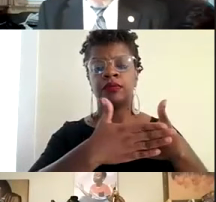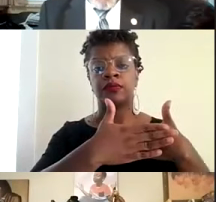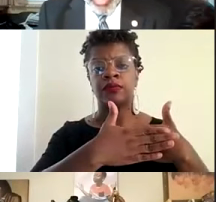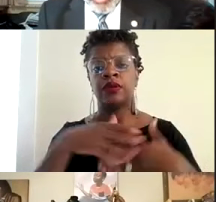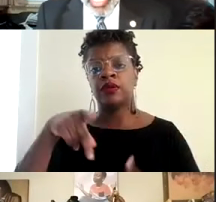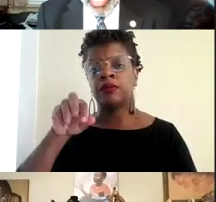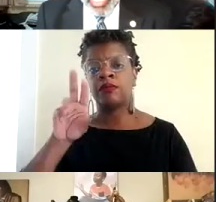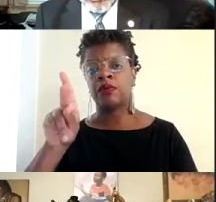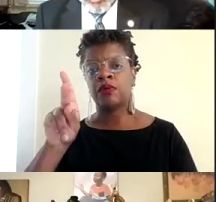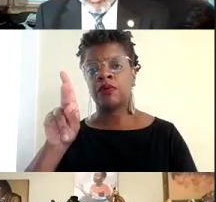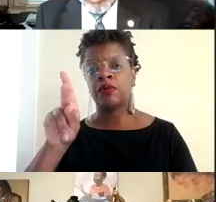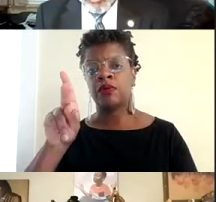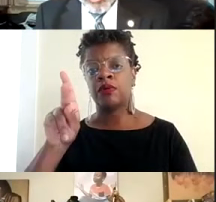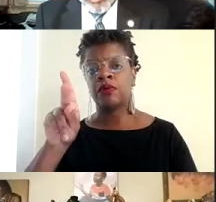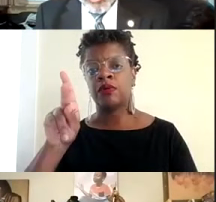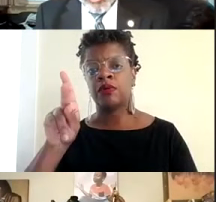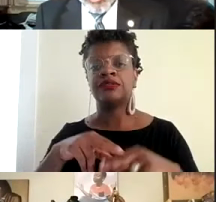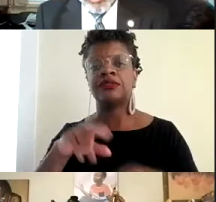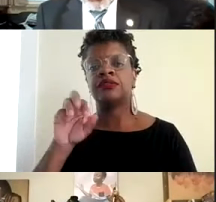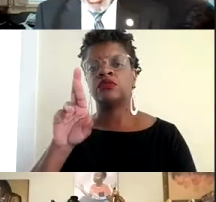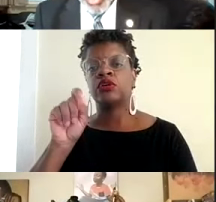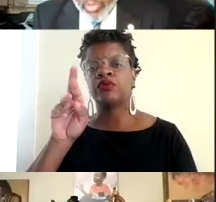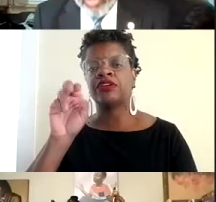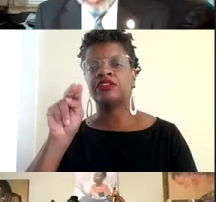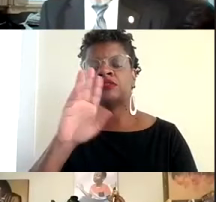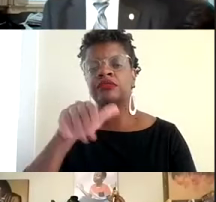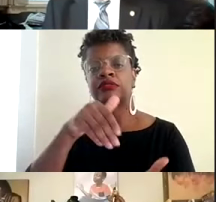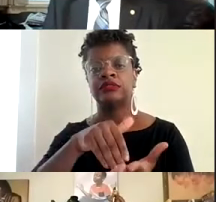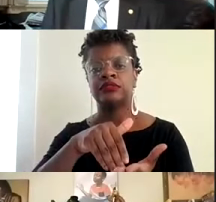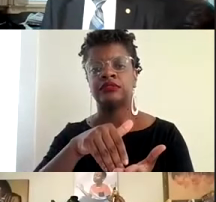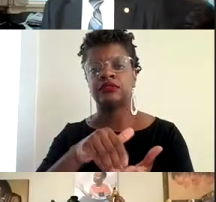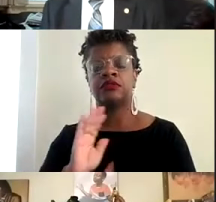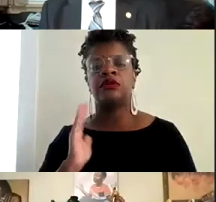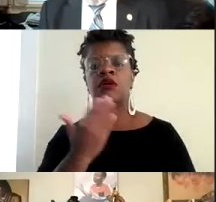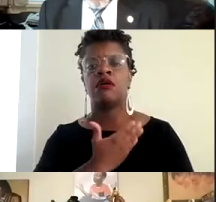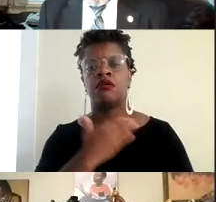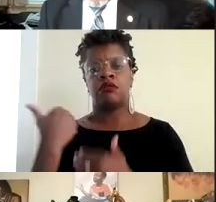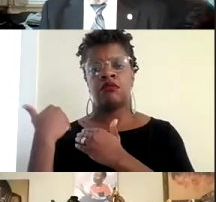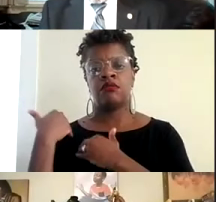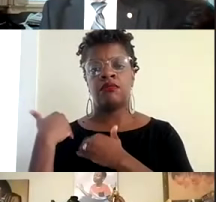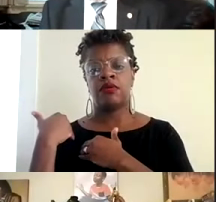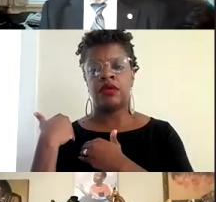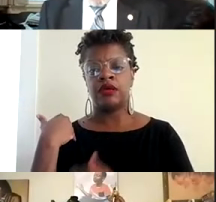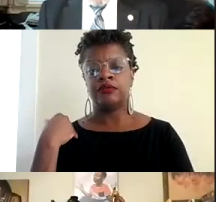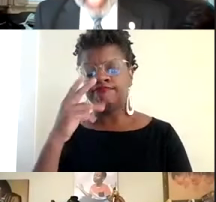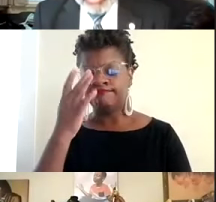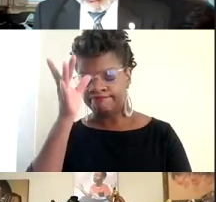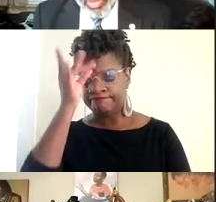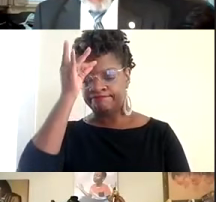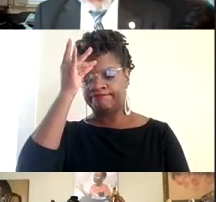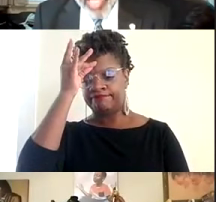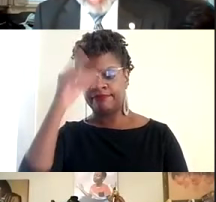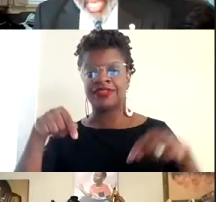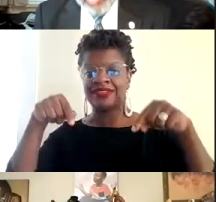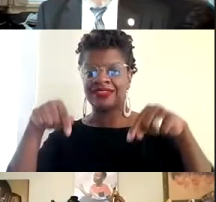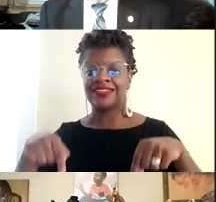parks, and recreation centers, ours is the responsibility to remember that this is